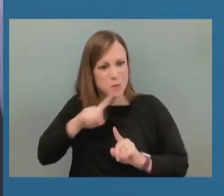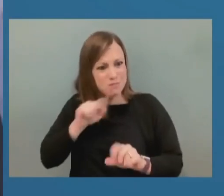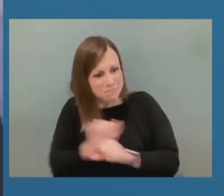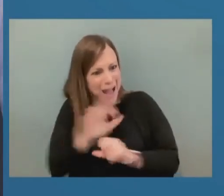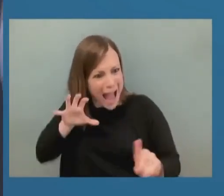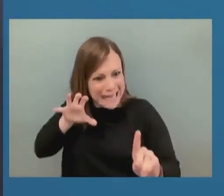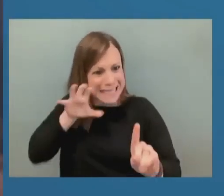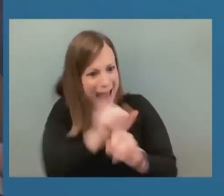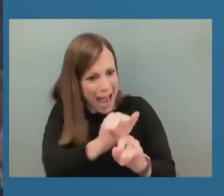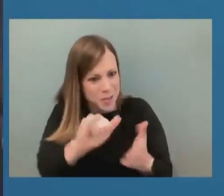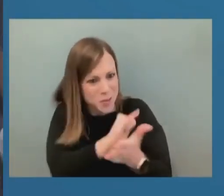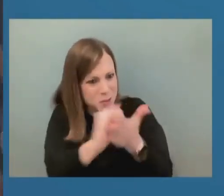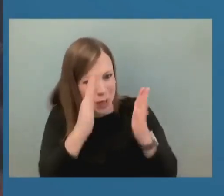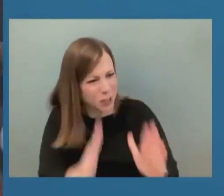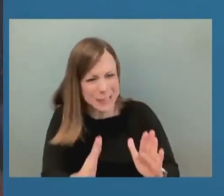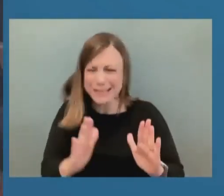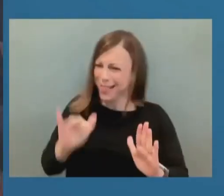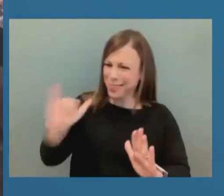New Yorkers.